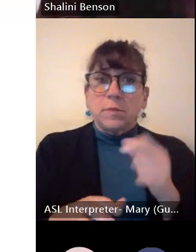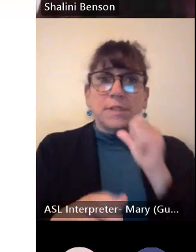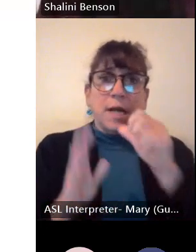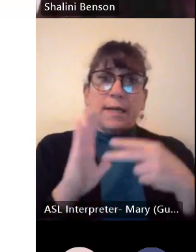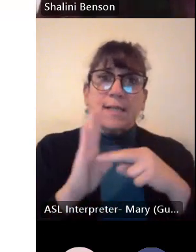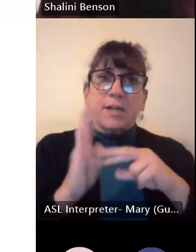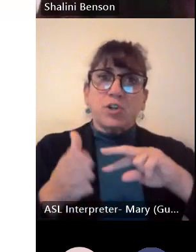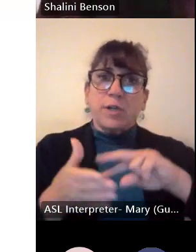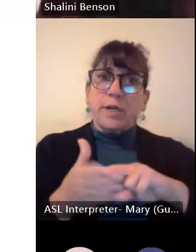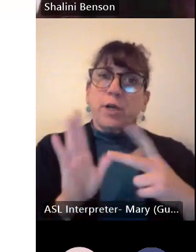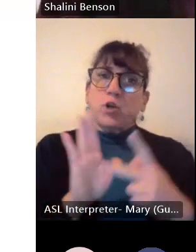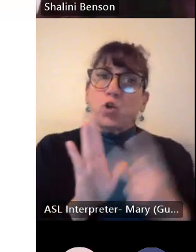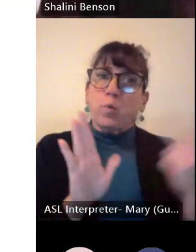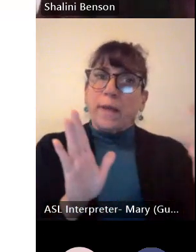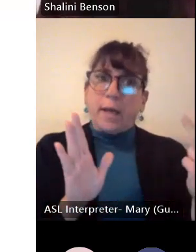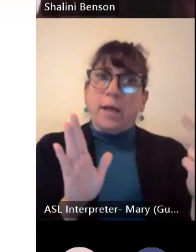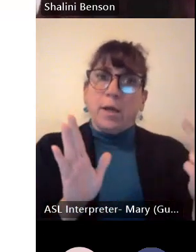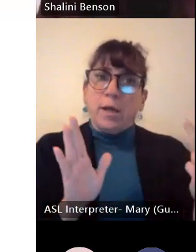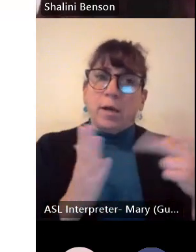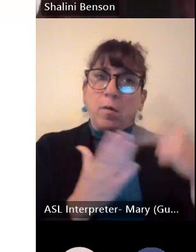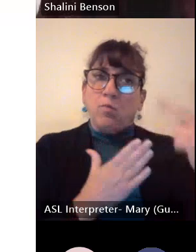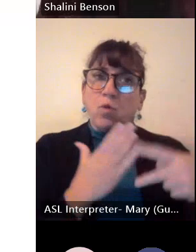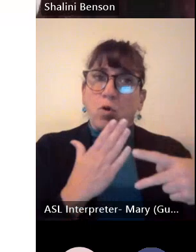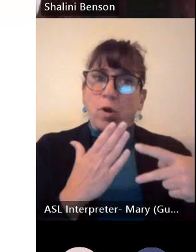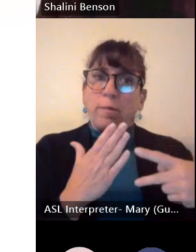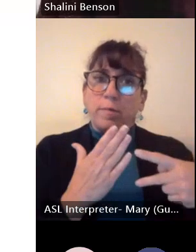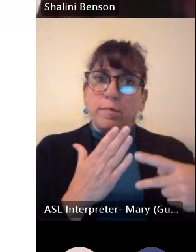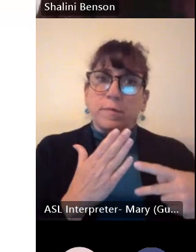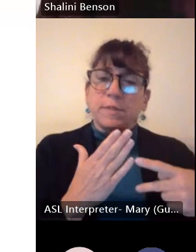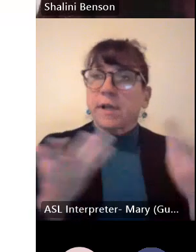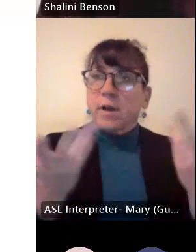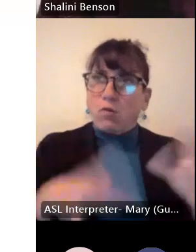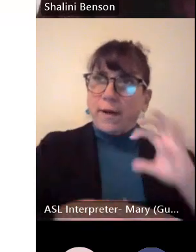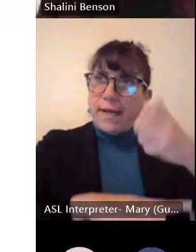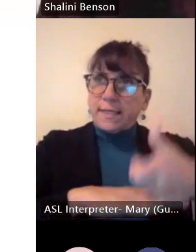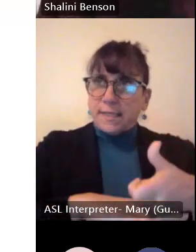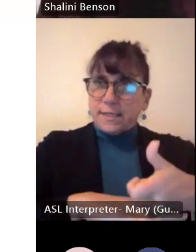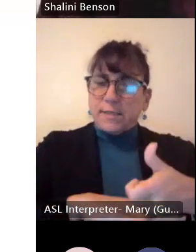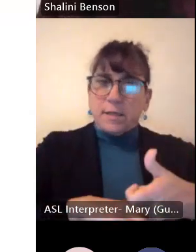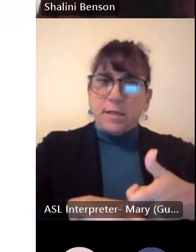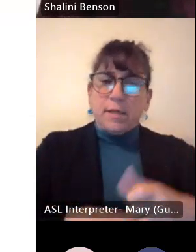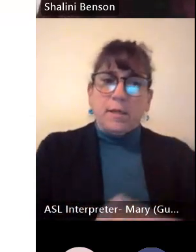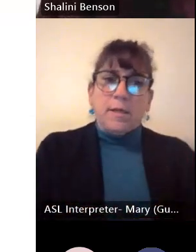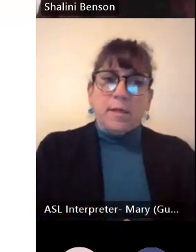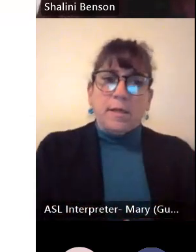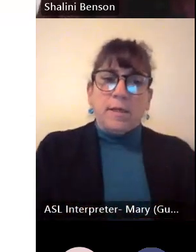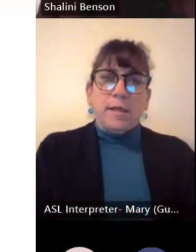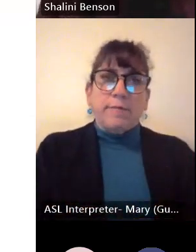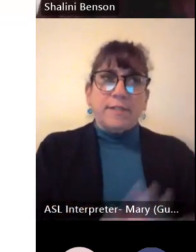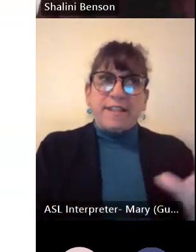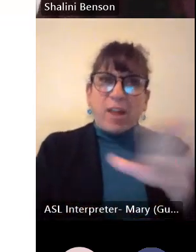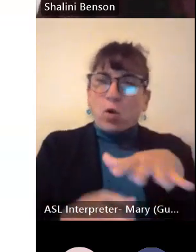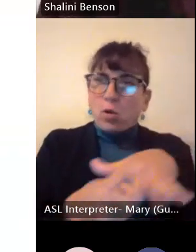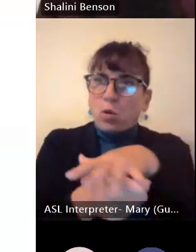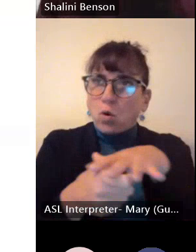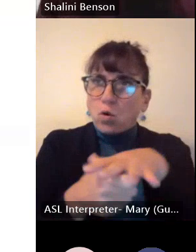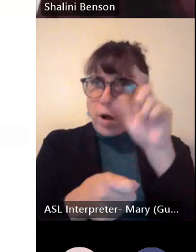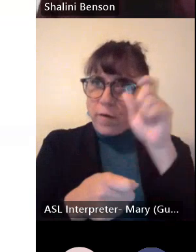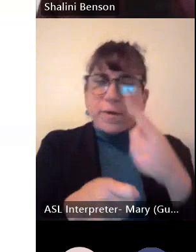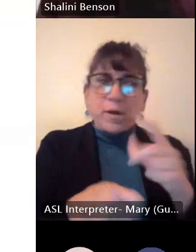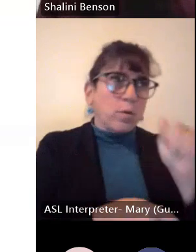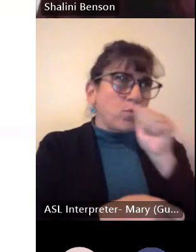unintentionally duplicating programs that already exist in other places, whether it's state or local government or in the private sector,